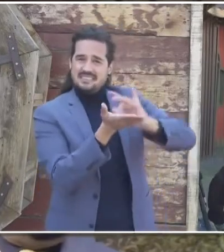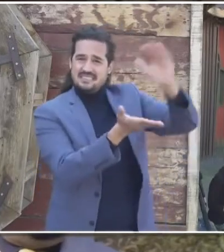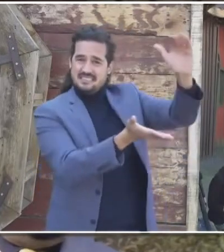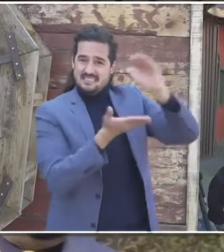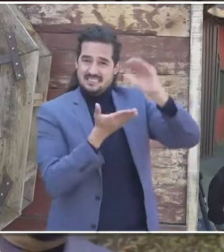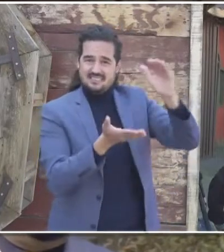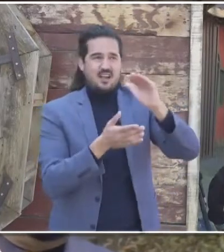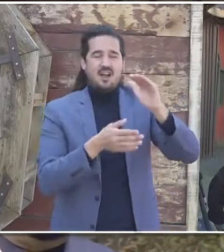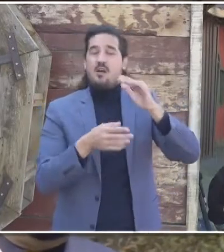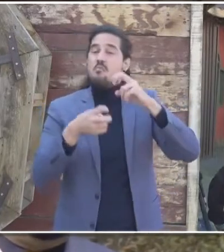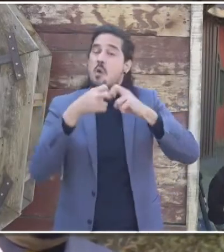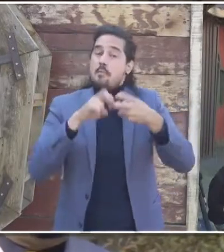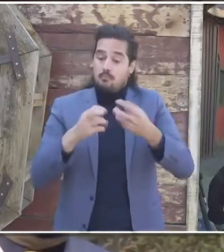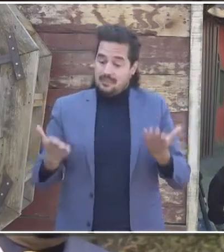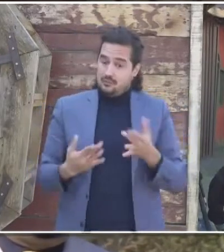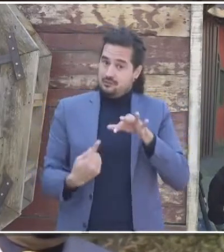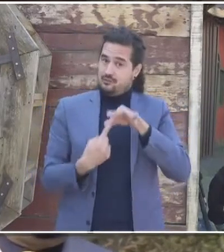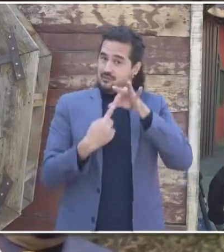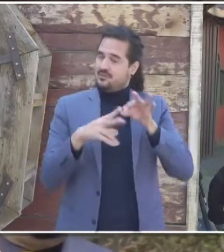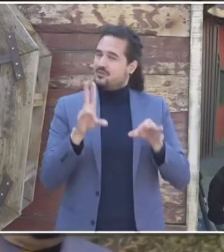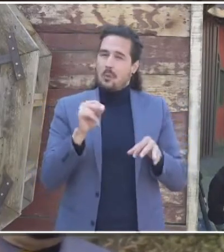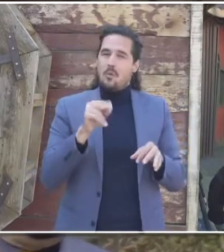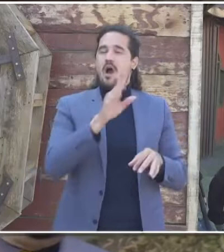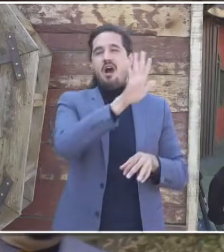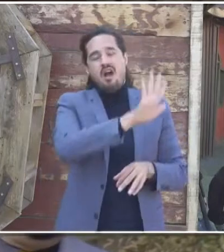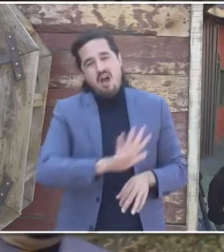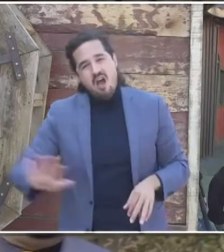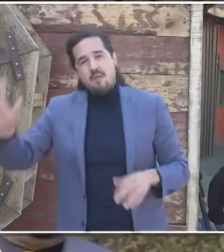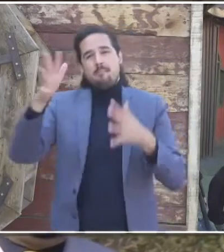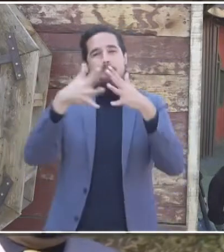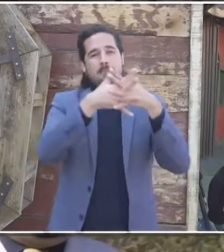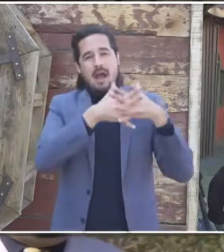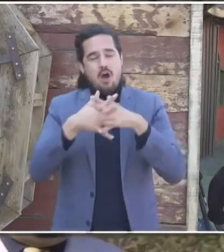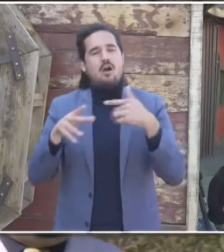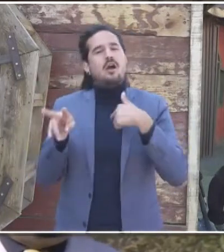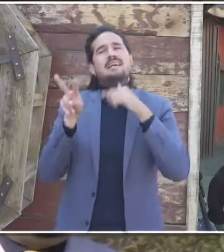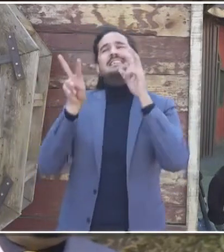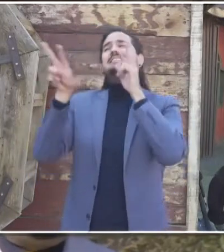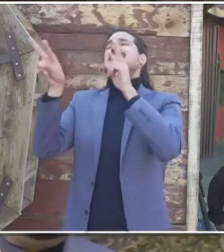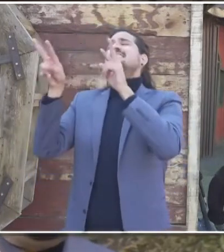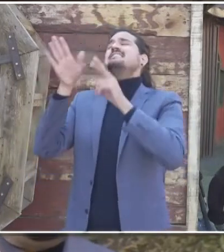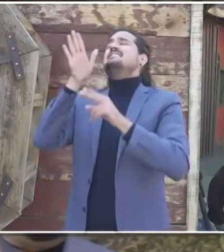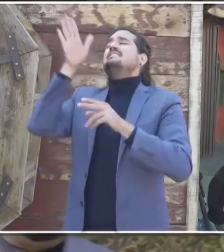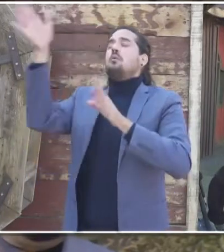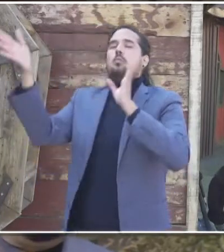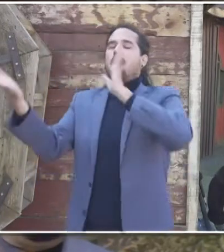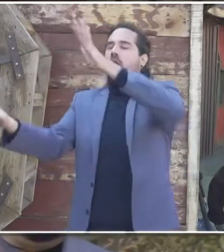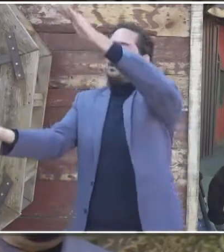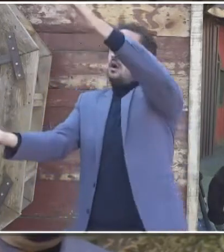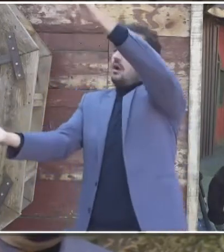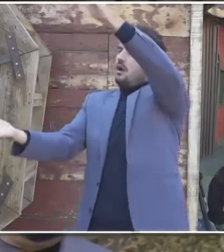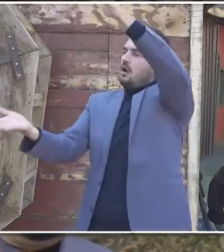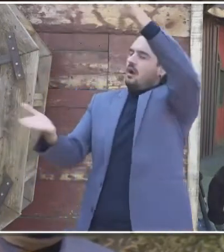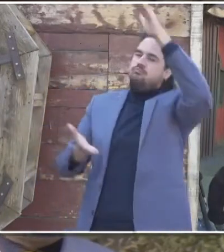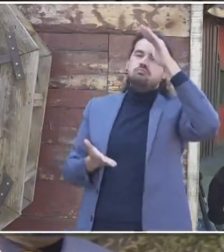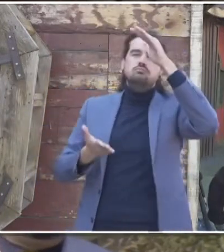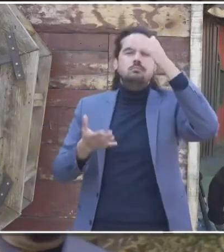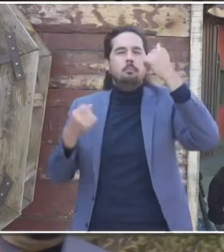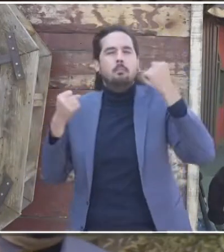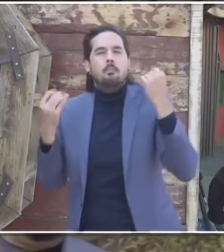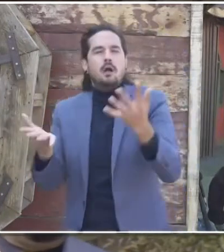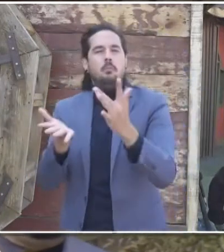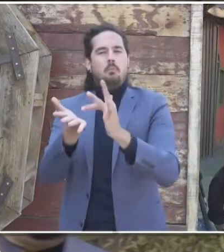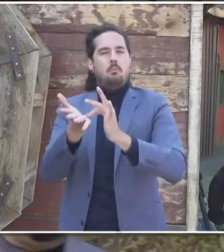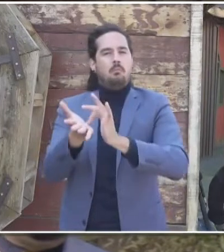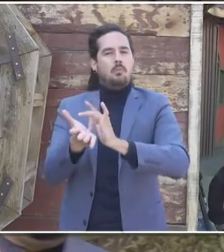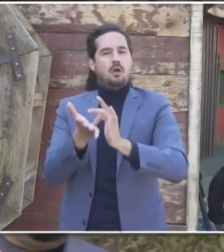the end of the tunnel, that's demonstrable in this state's capacity to already administer over 5 million doses. The